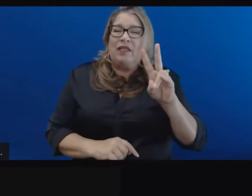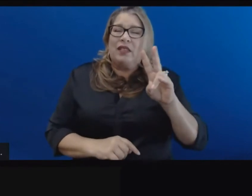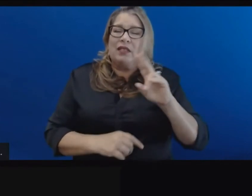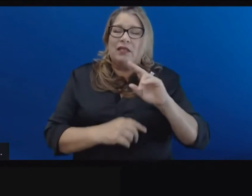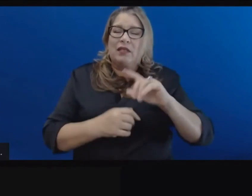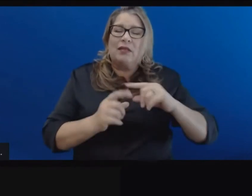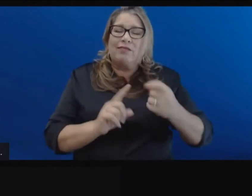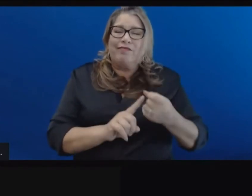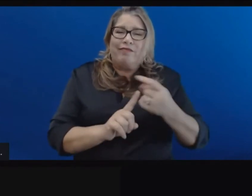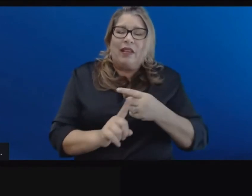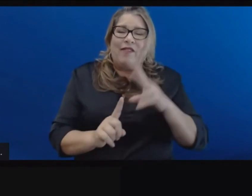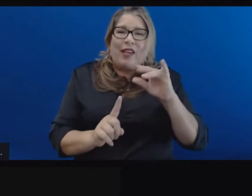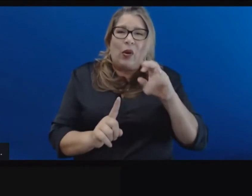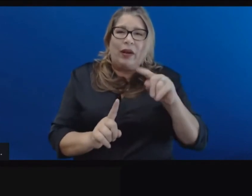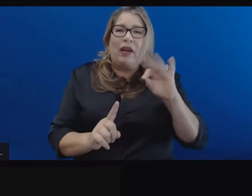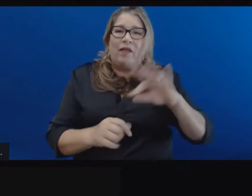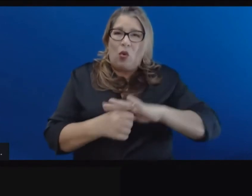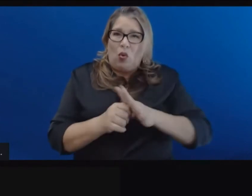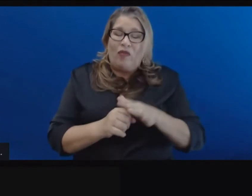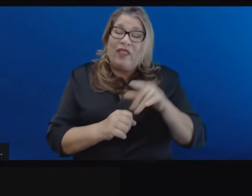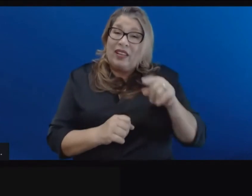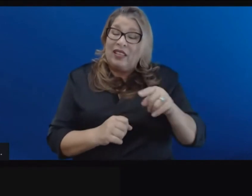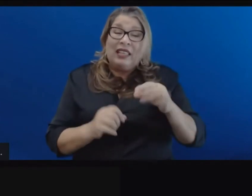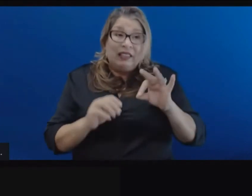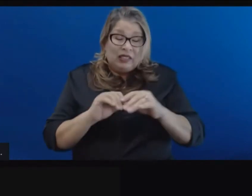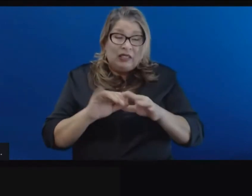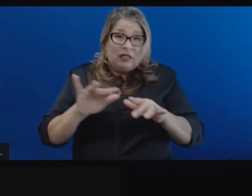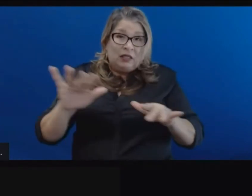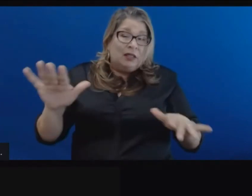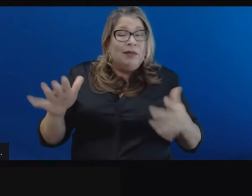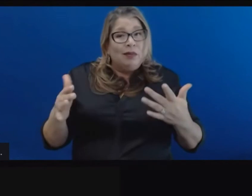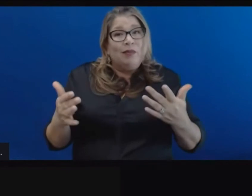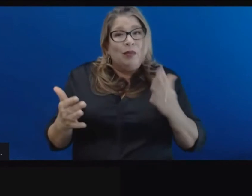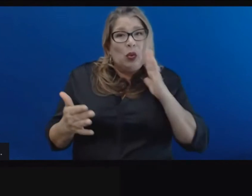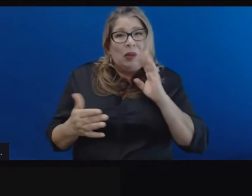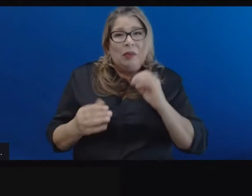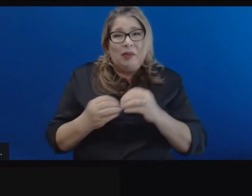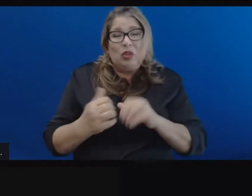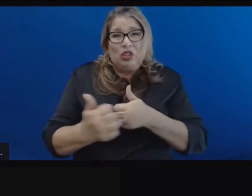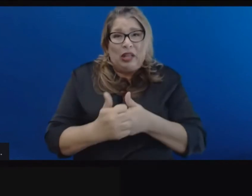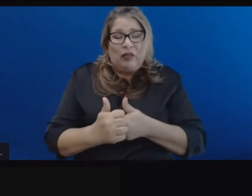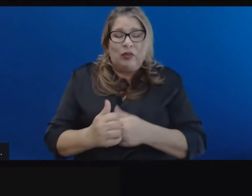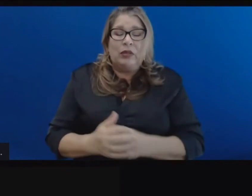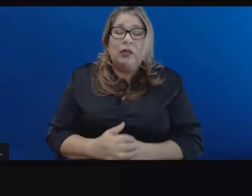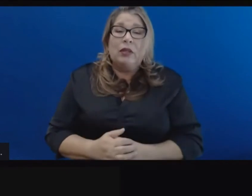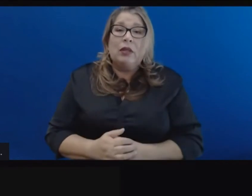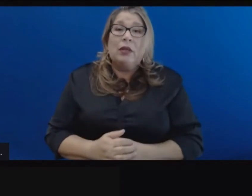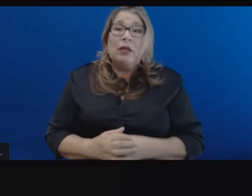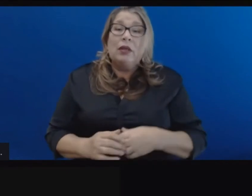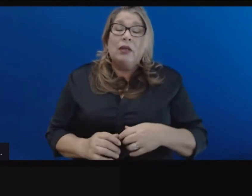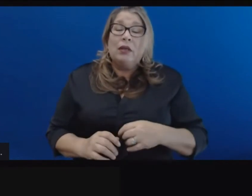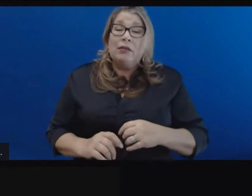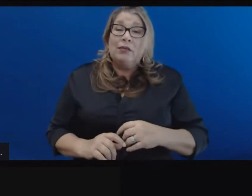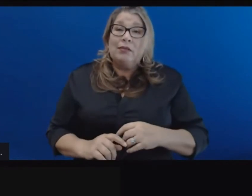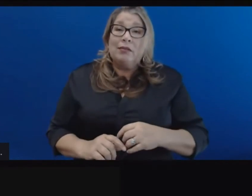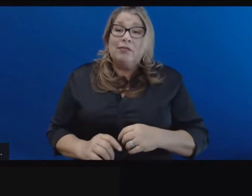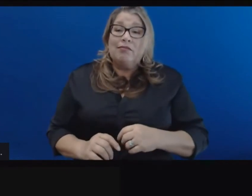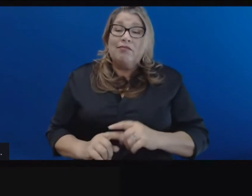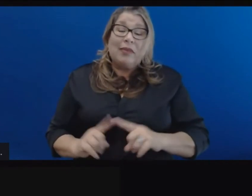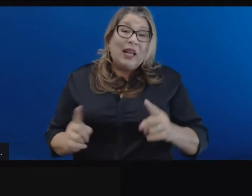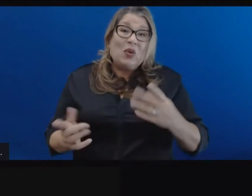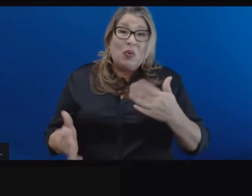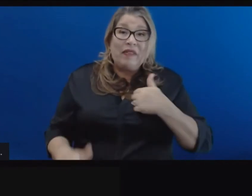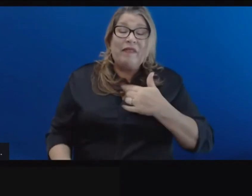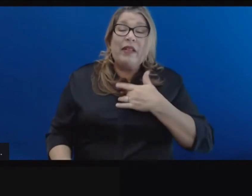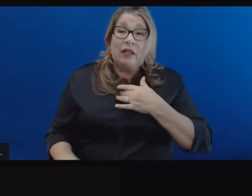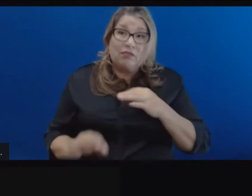mentioned. It is still encouraging that vaccine is protective here, that the